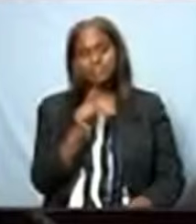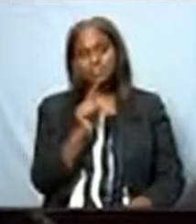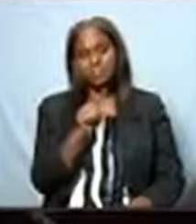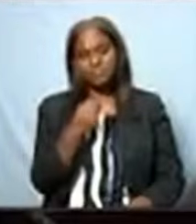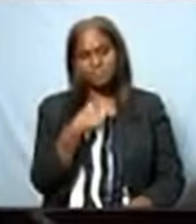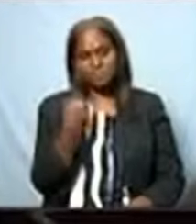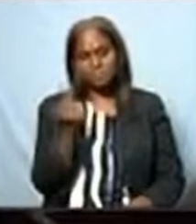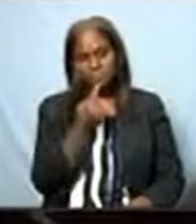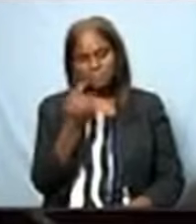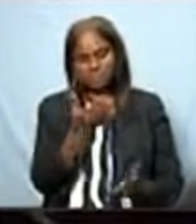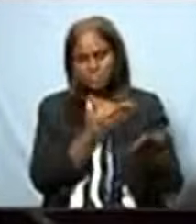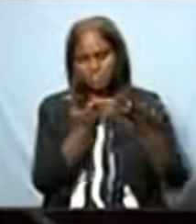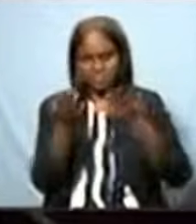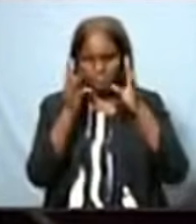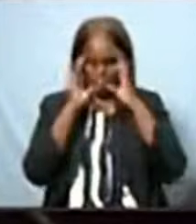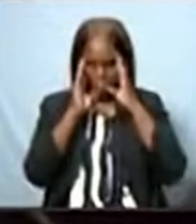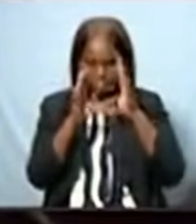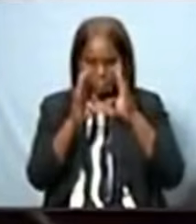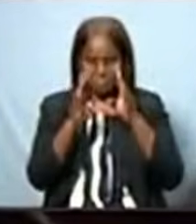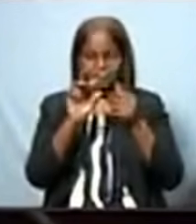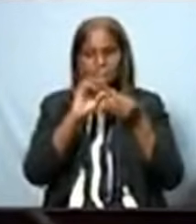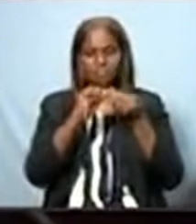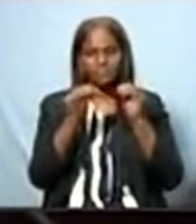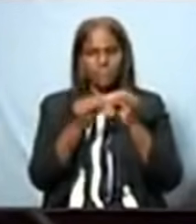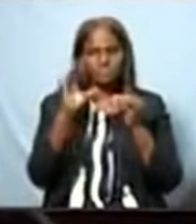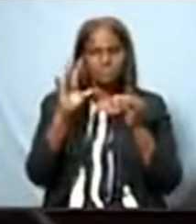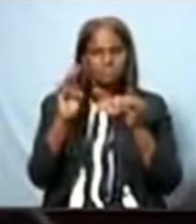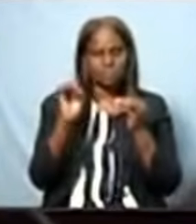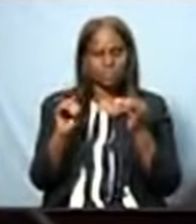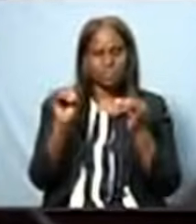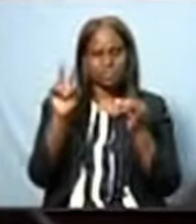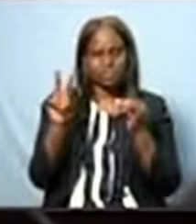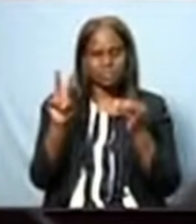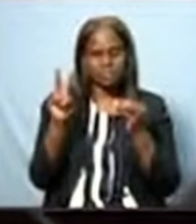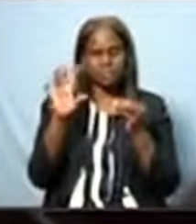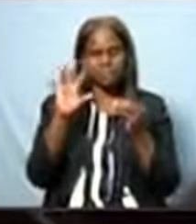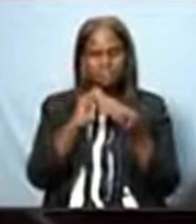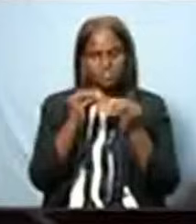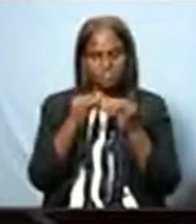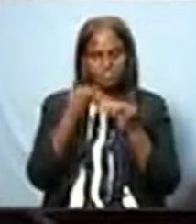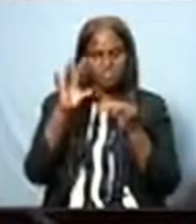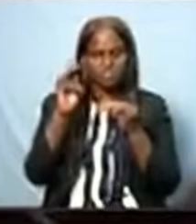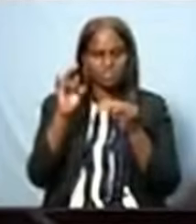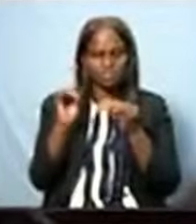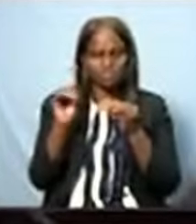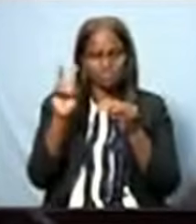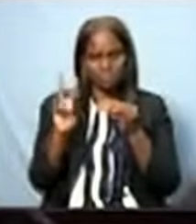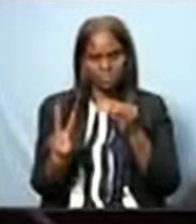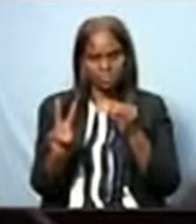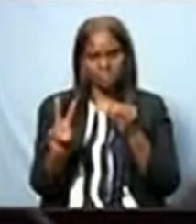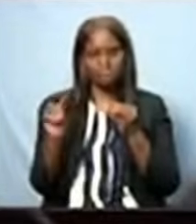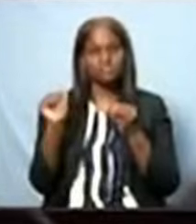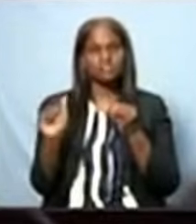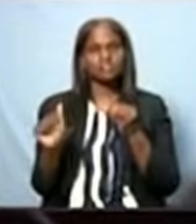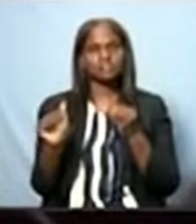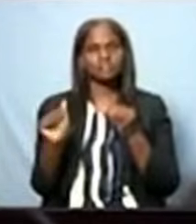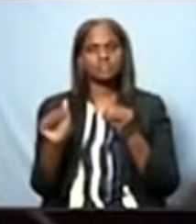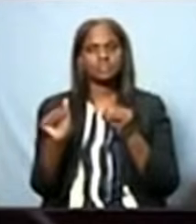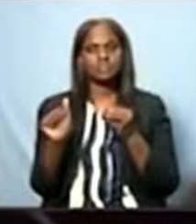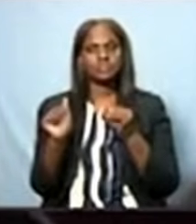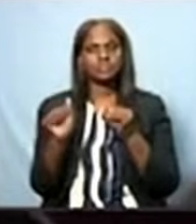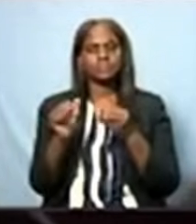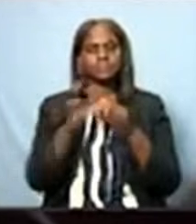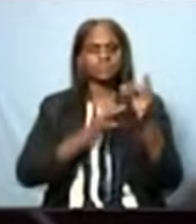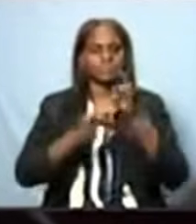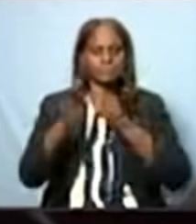I want to bring to attention that Article 72, clause 70, clause 2A,